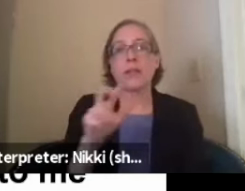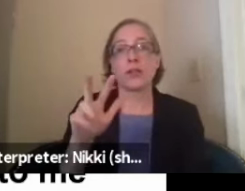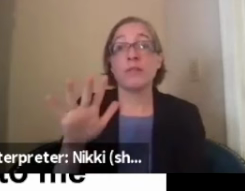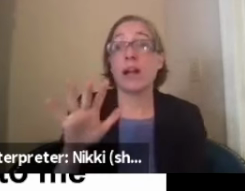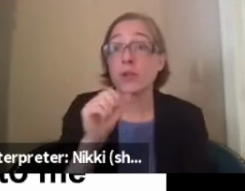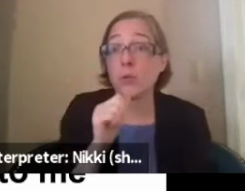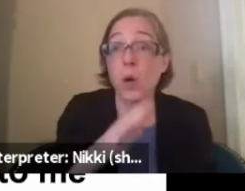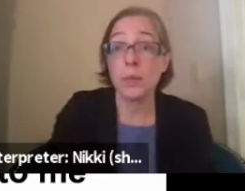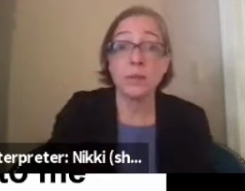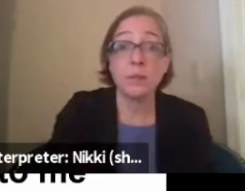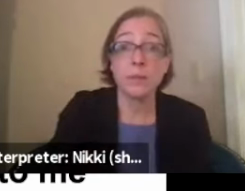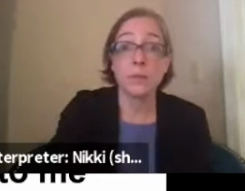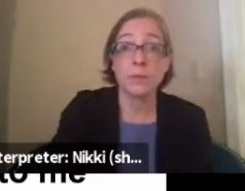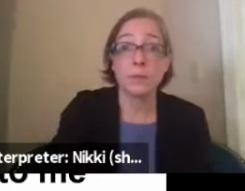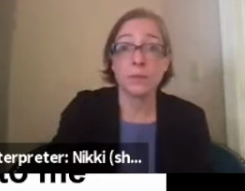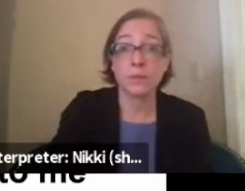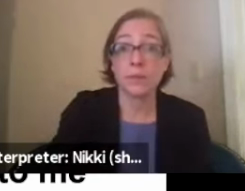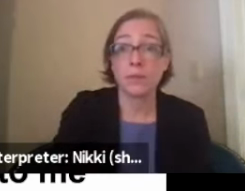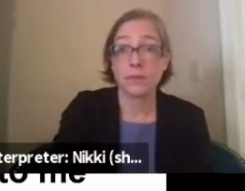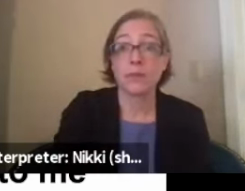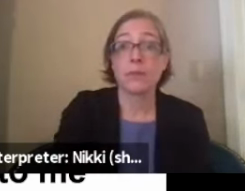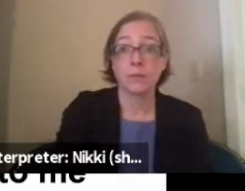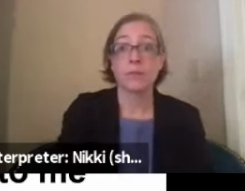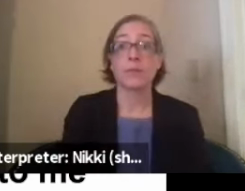white, 35-year-old woman.